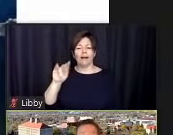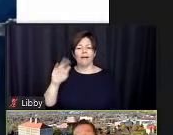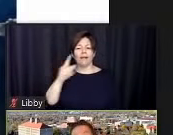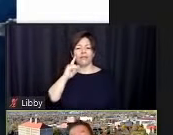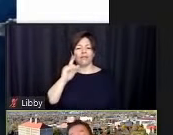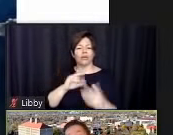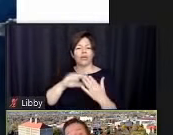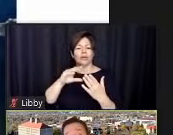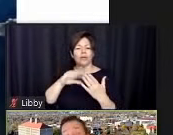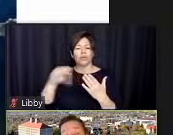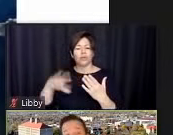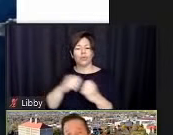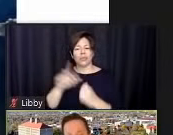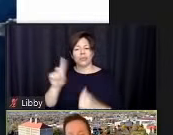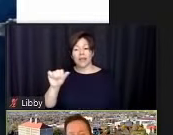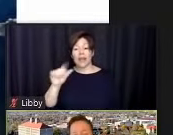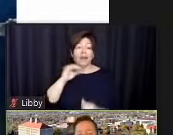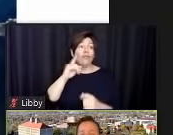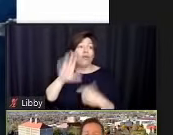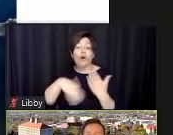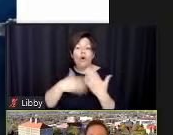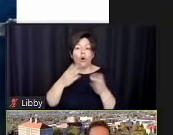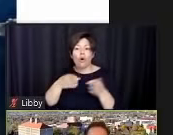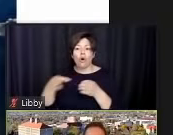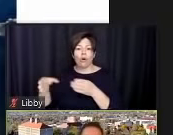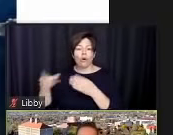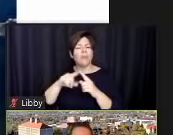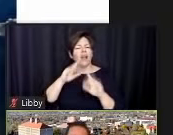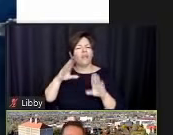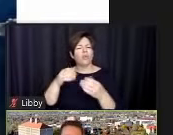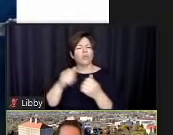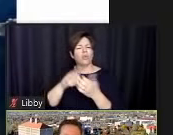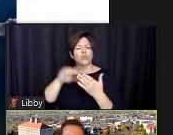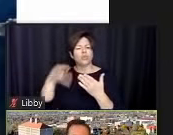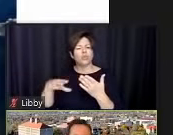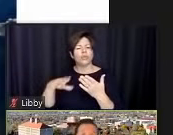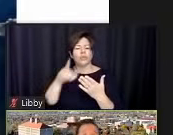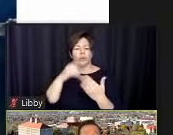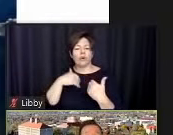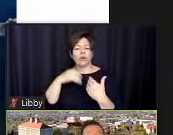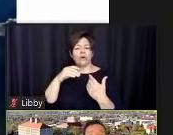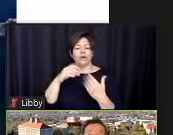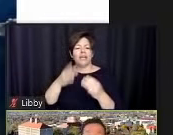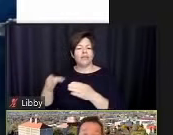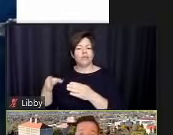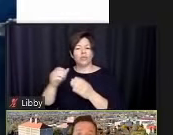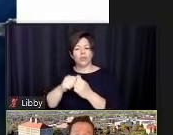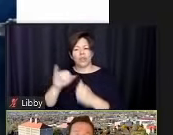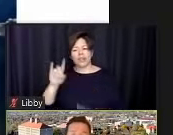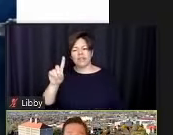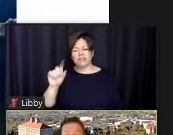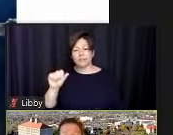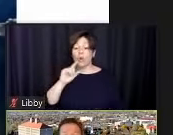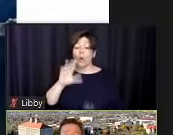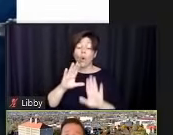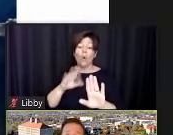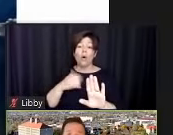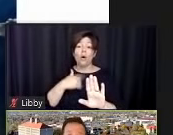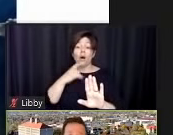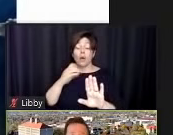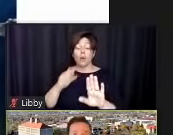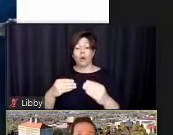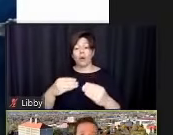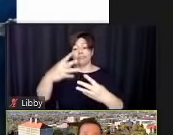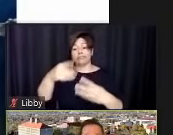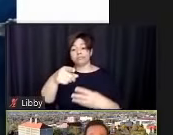And I would argue for all individuals, but I'm going to focus on individuals with disabilities. Oh, folks, and I should have this up here, and